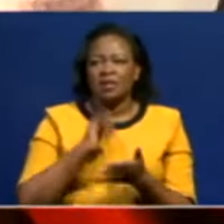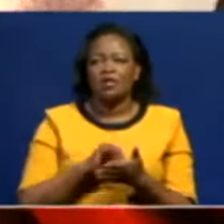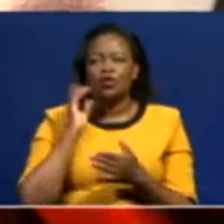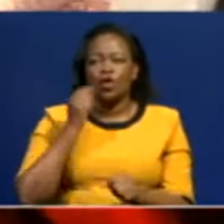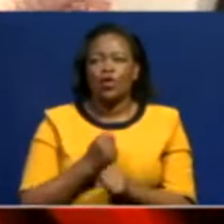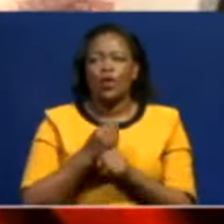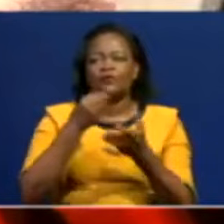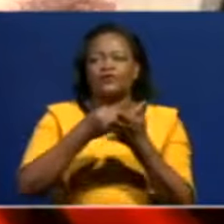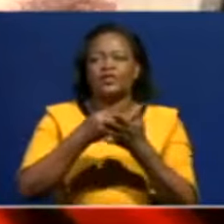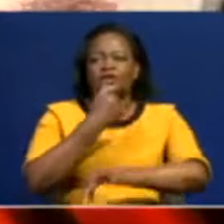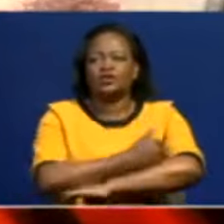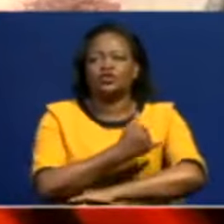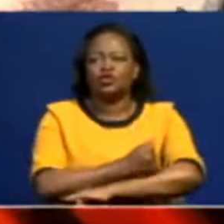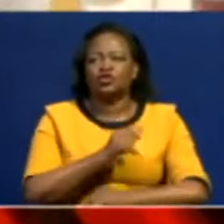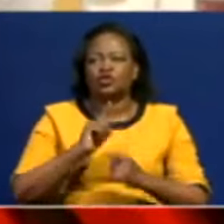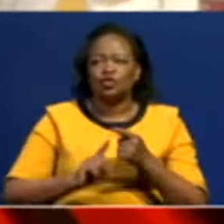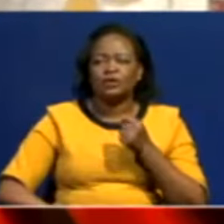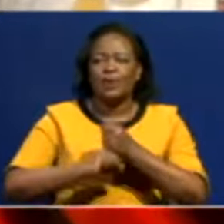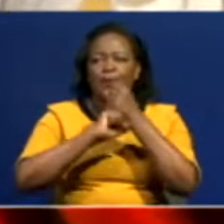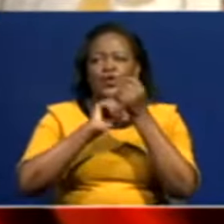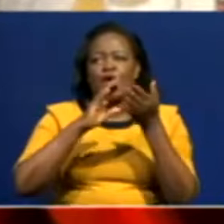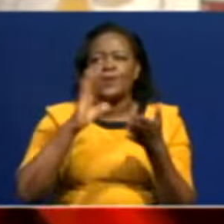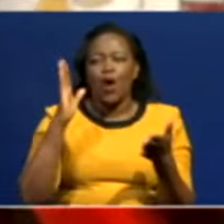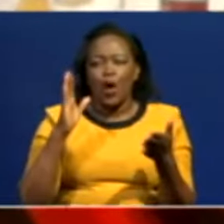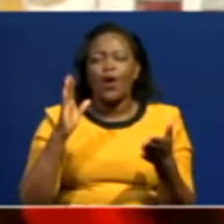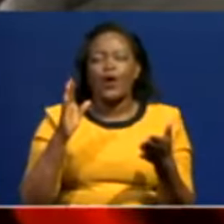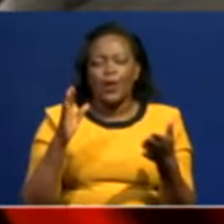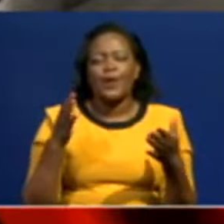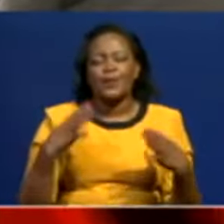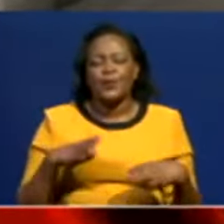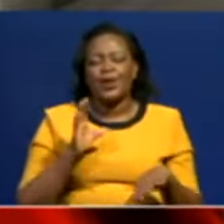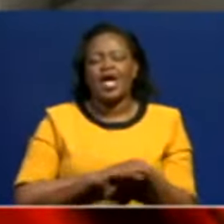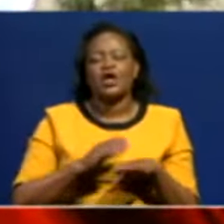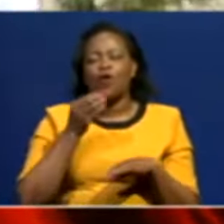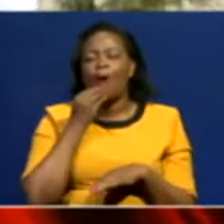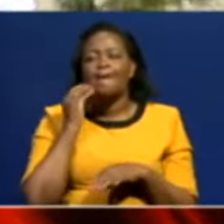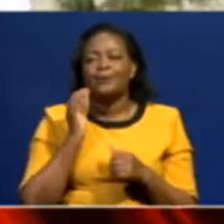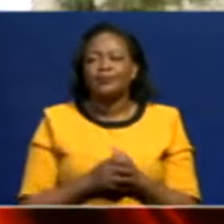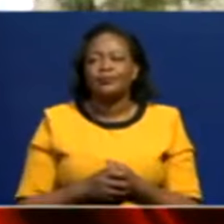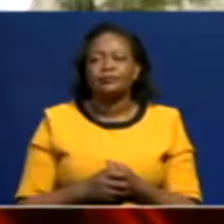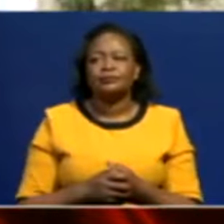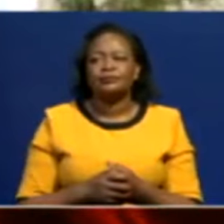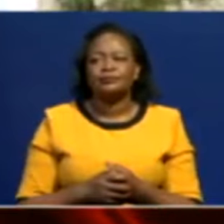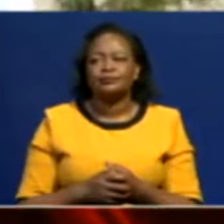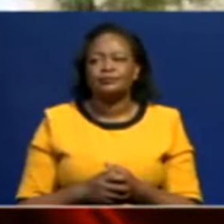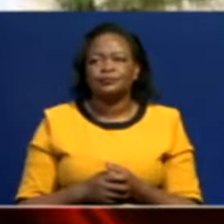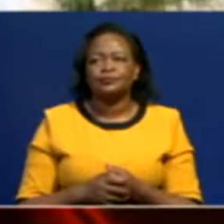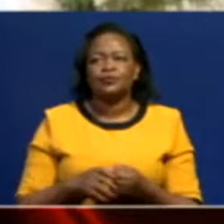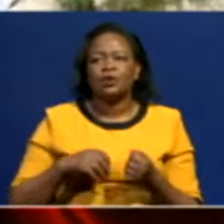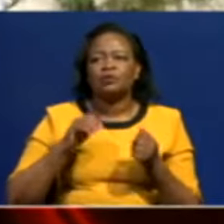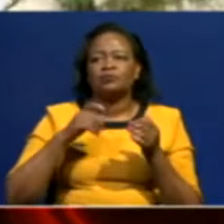with the financial institutions to facilitate more potential homeowners actualize their dreams. Most of this purchased